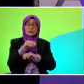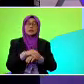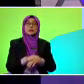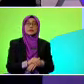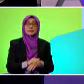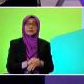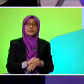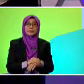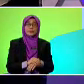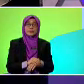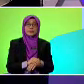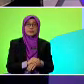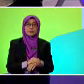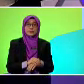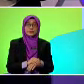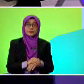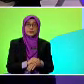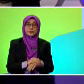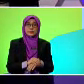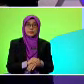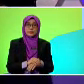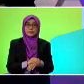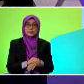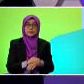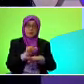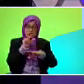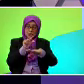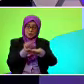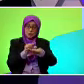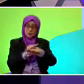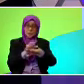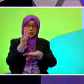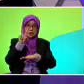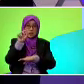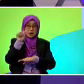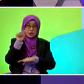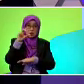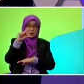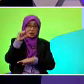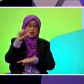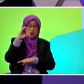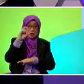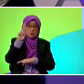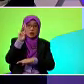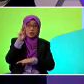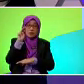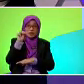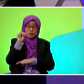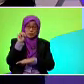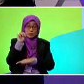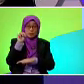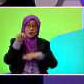So because that is why we use vacuum seal pack. And the next one is just a normal